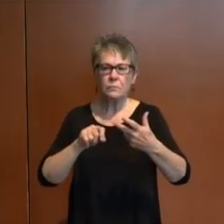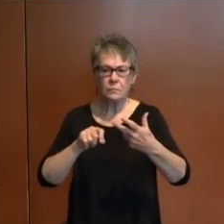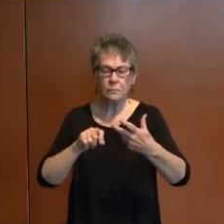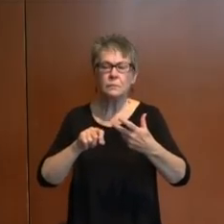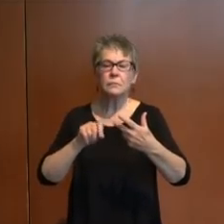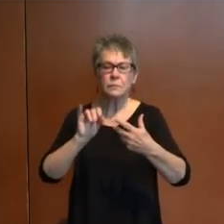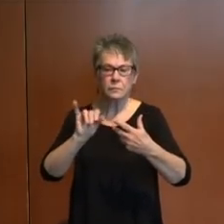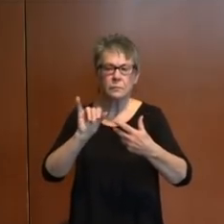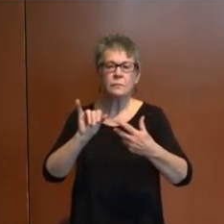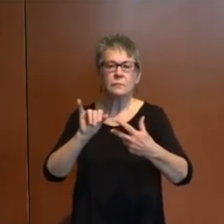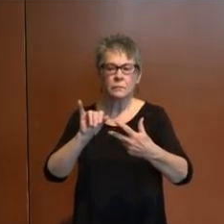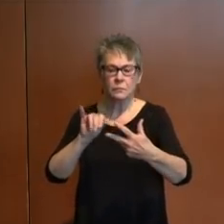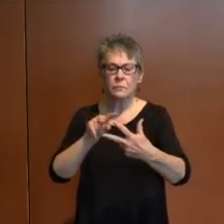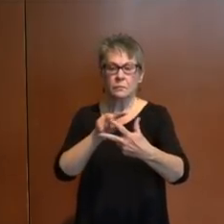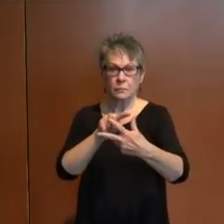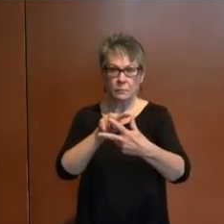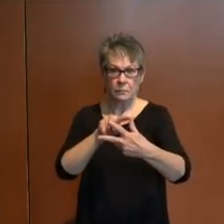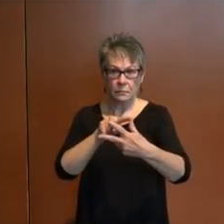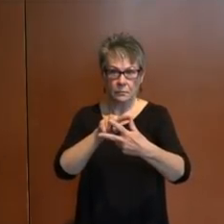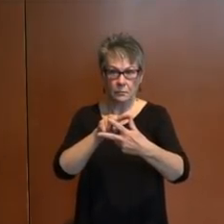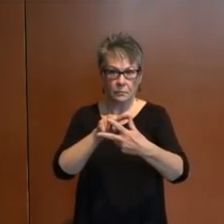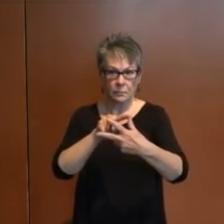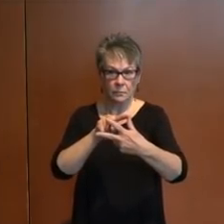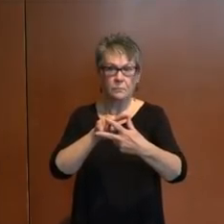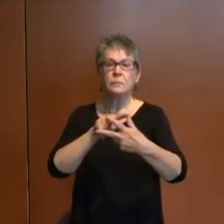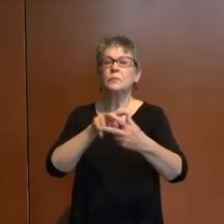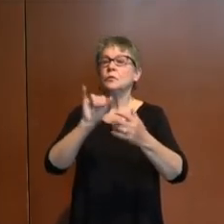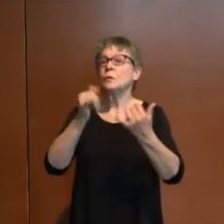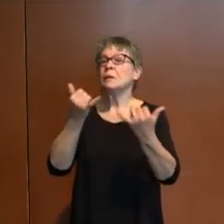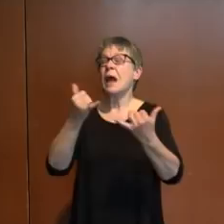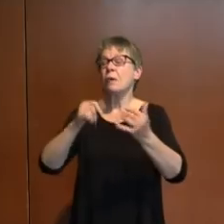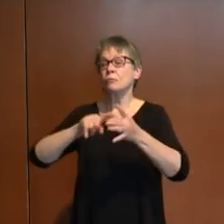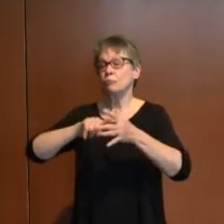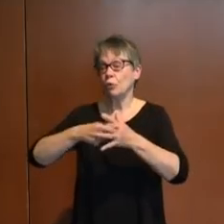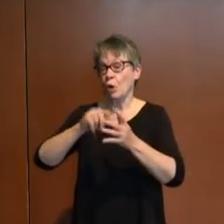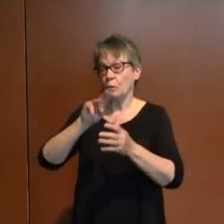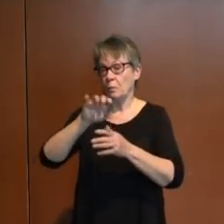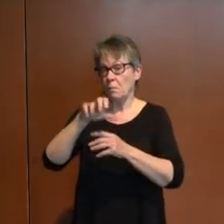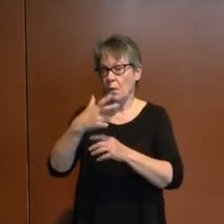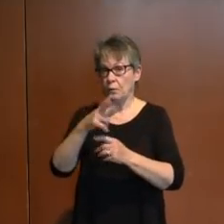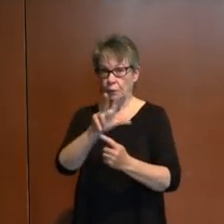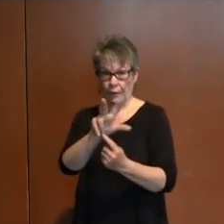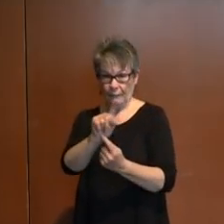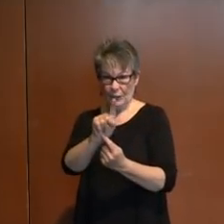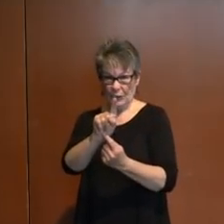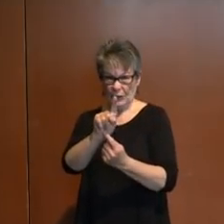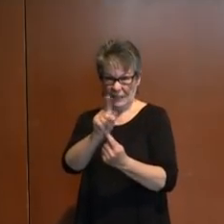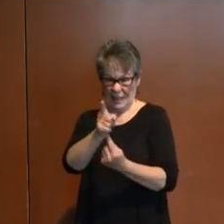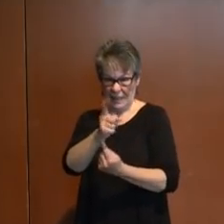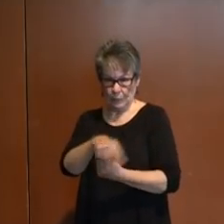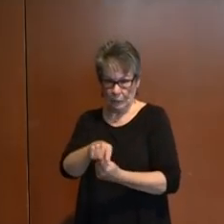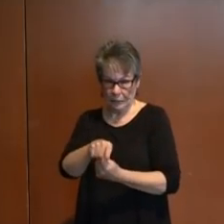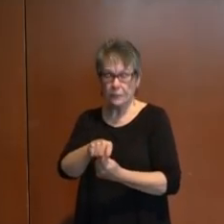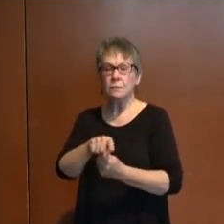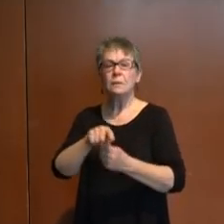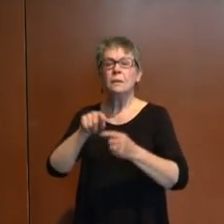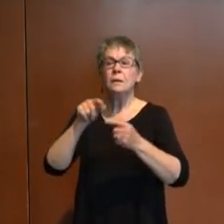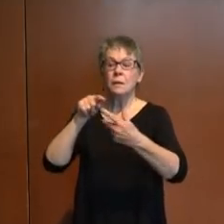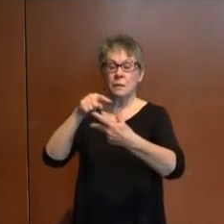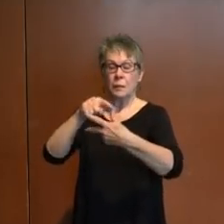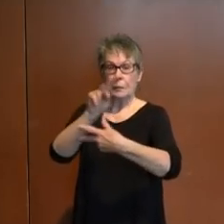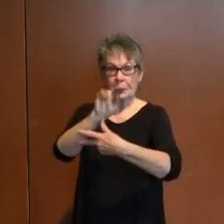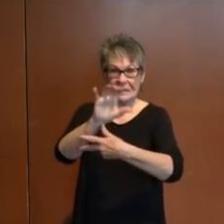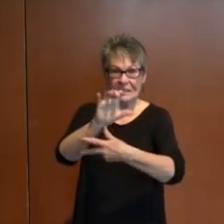Unbelievable. That says it all about the healthcare workers and first responders who are laying it on the line. Again, this Saturday,